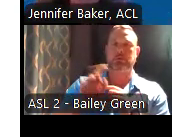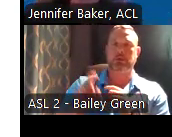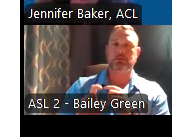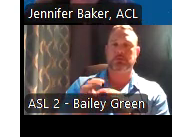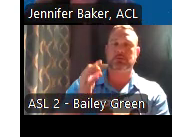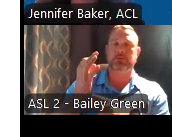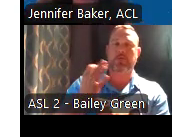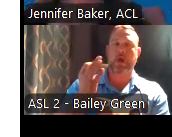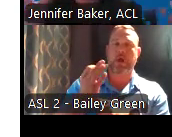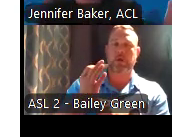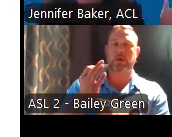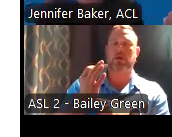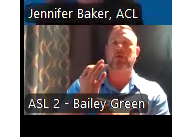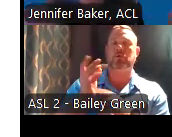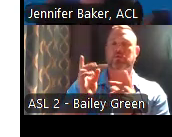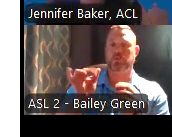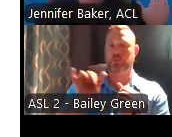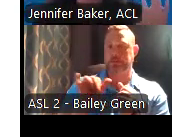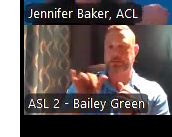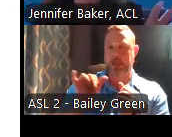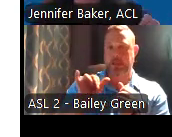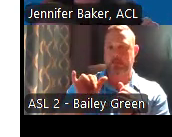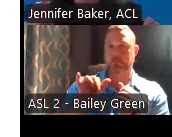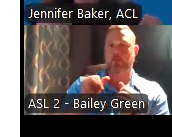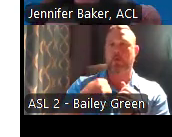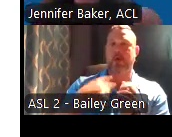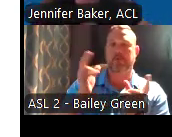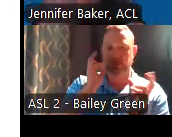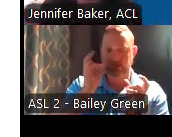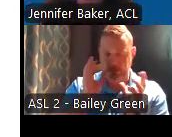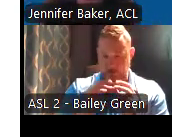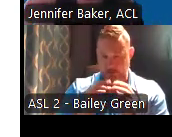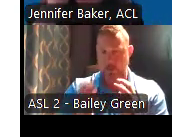Friday to do the same. So we'll have a listening session in the